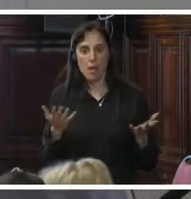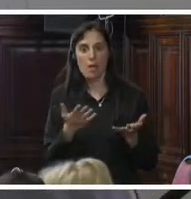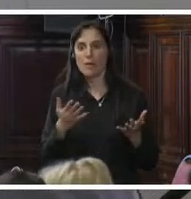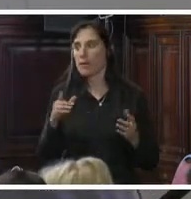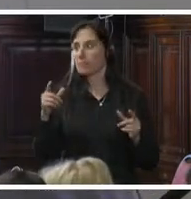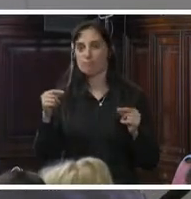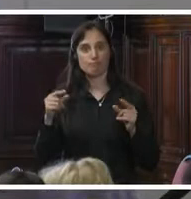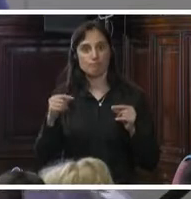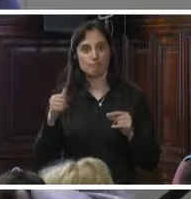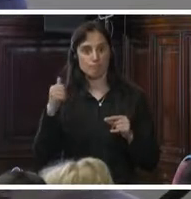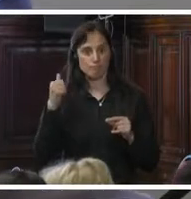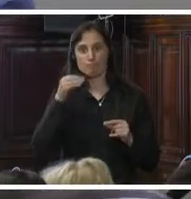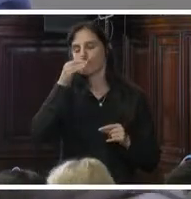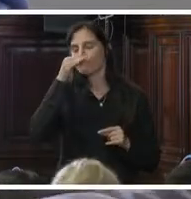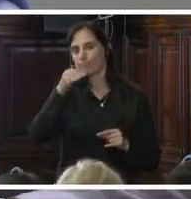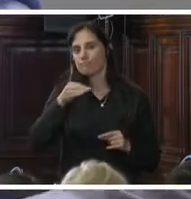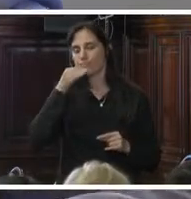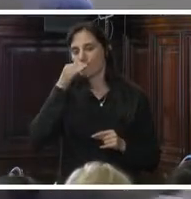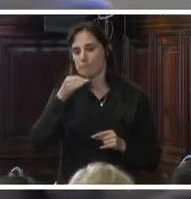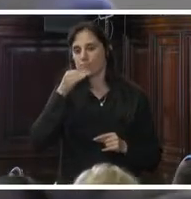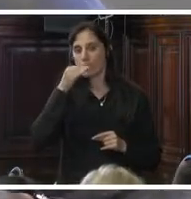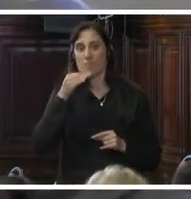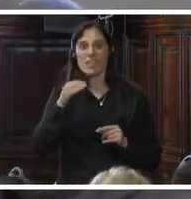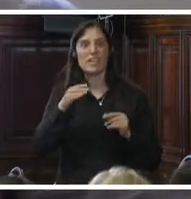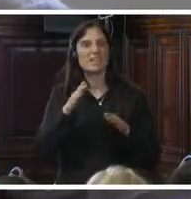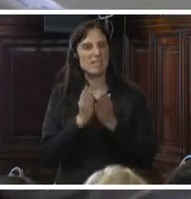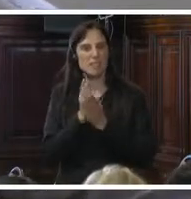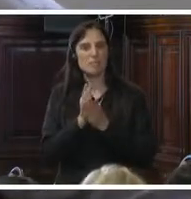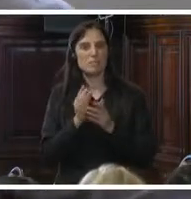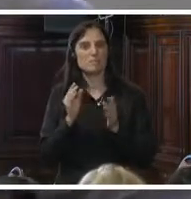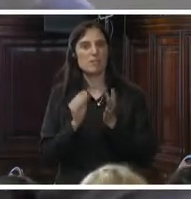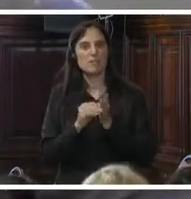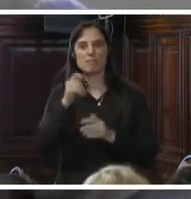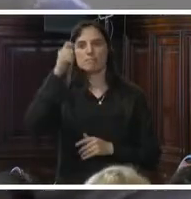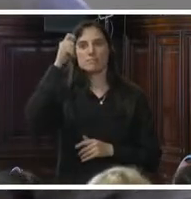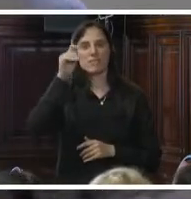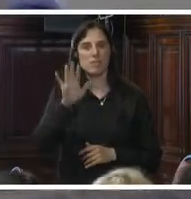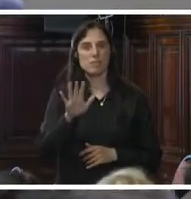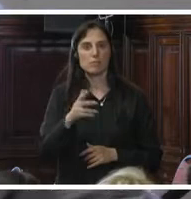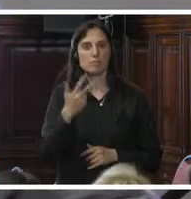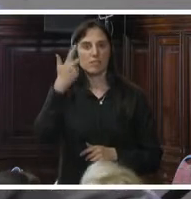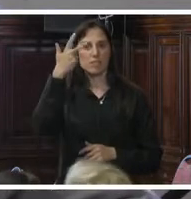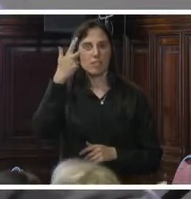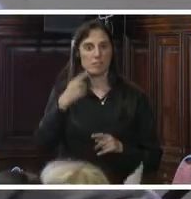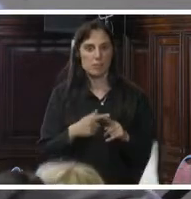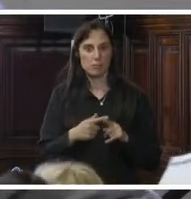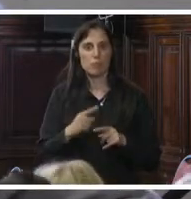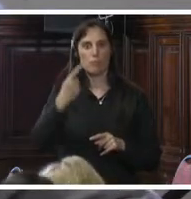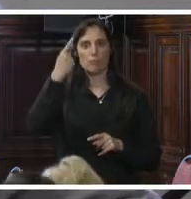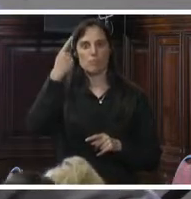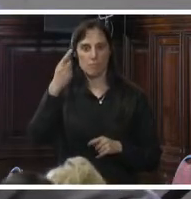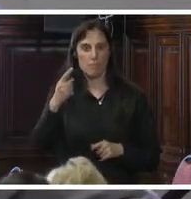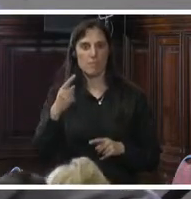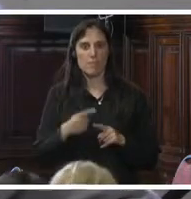have 5, 3, or 1 minute left. We have present with us at the table this afternoon a